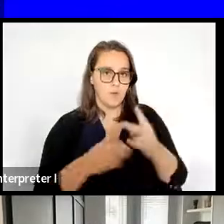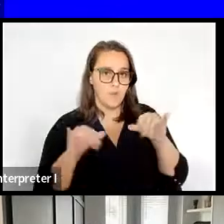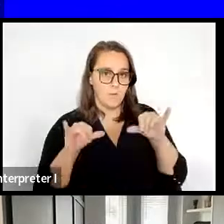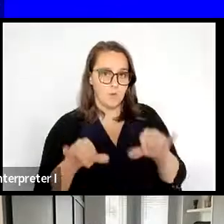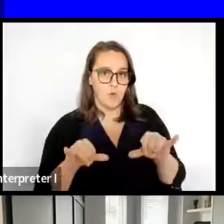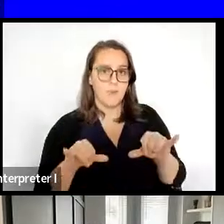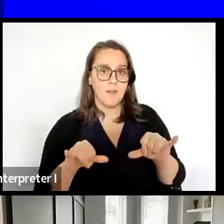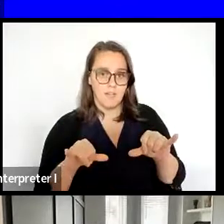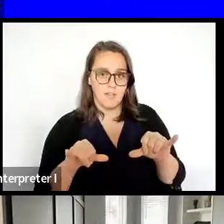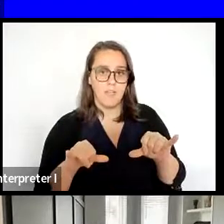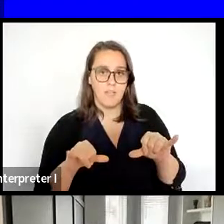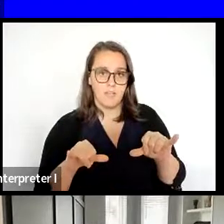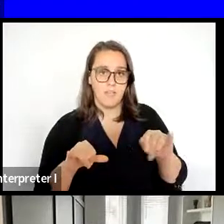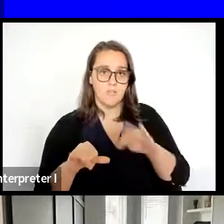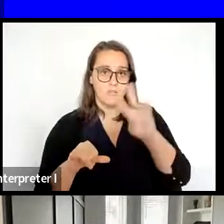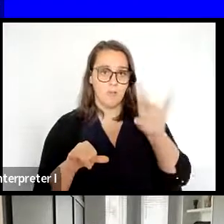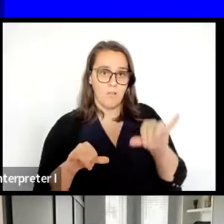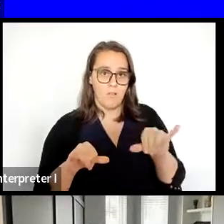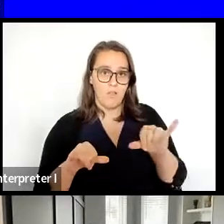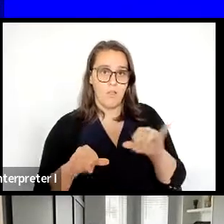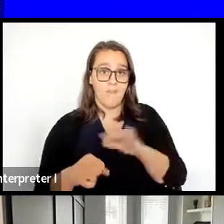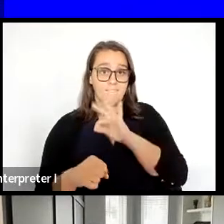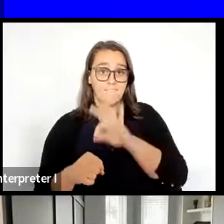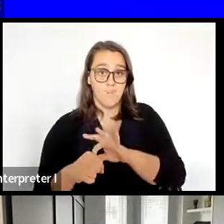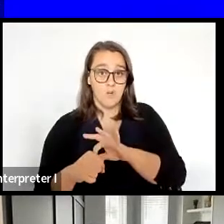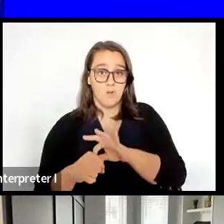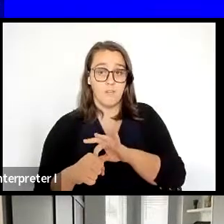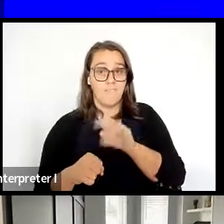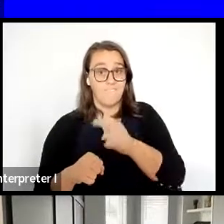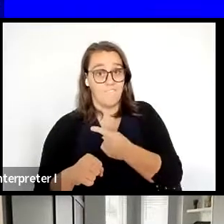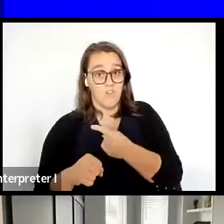council has voted first and second readings July 12th and today.